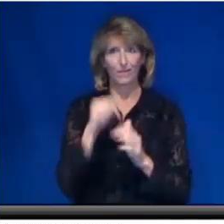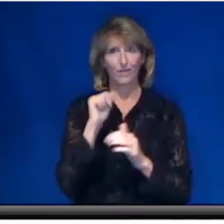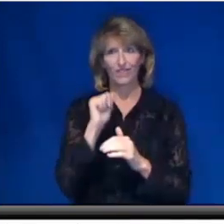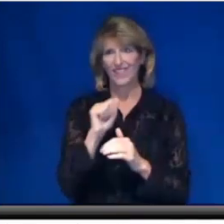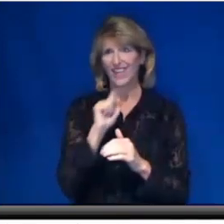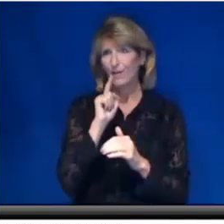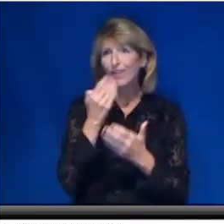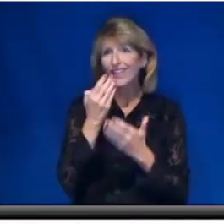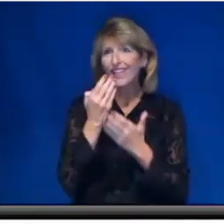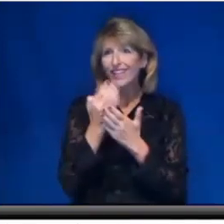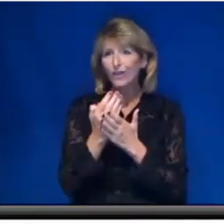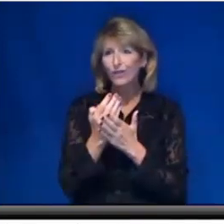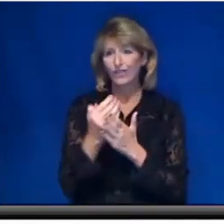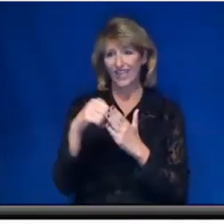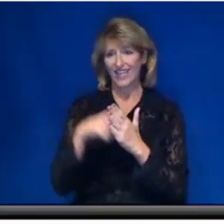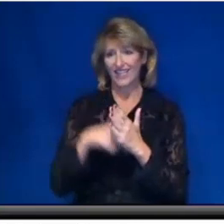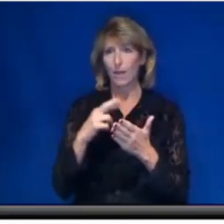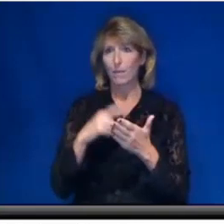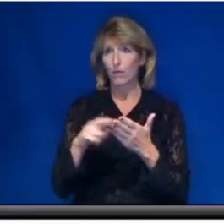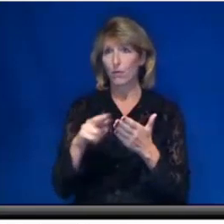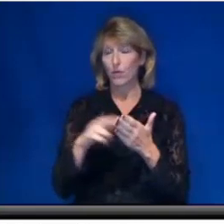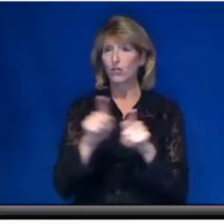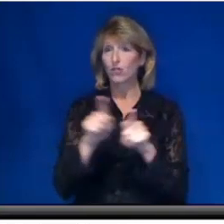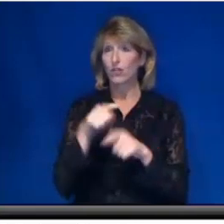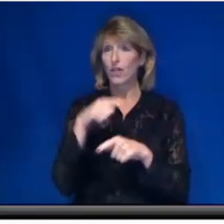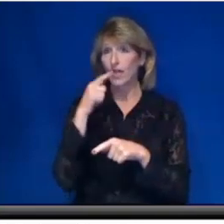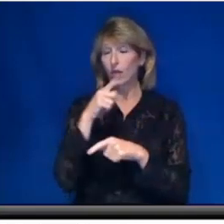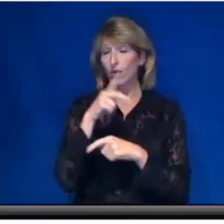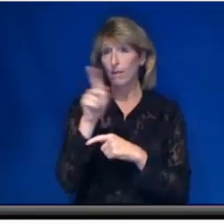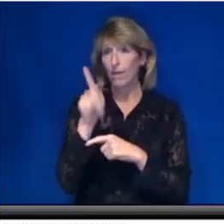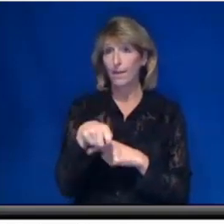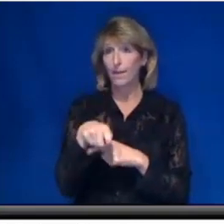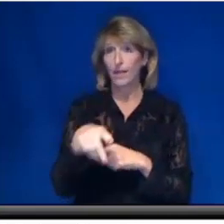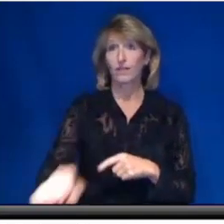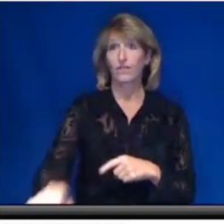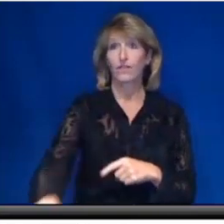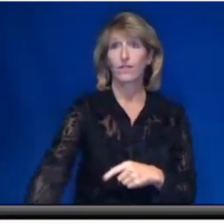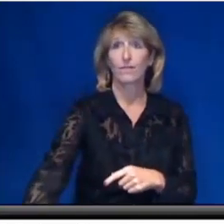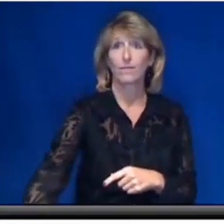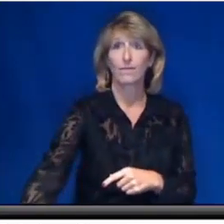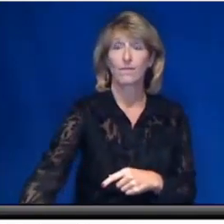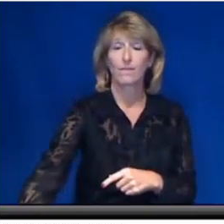representative because we're using small restrictive samples.